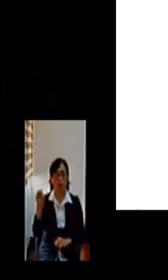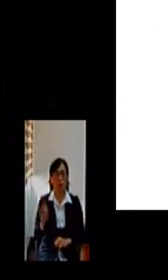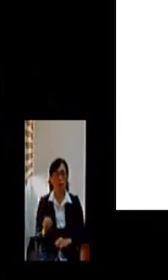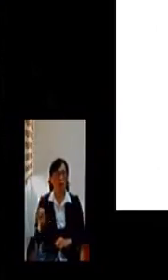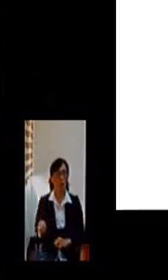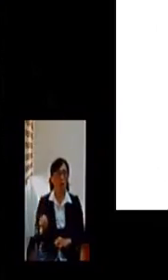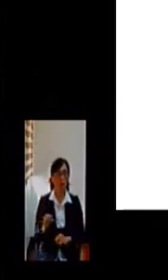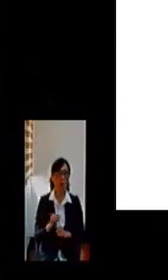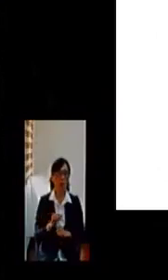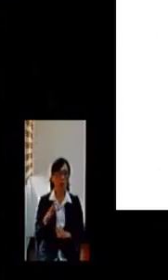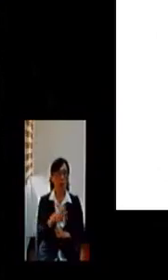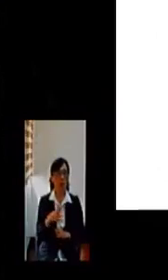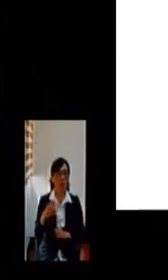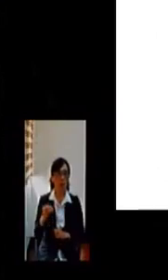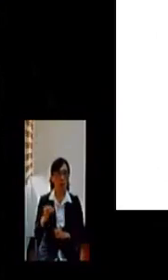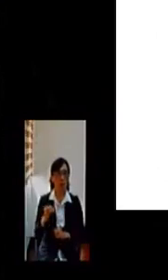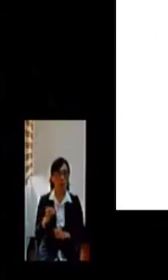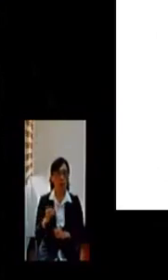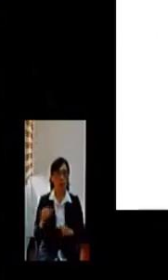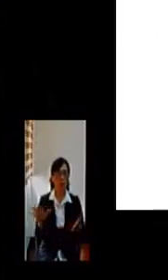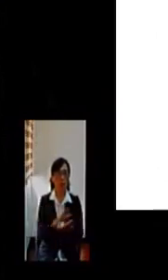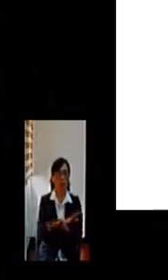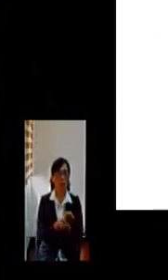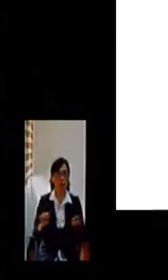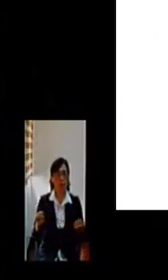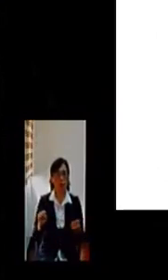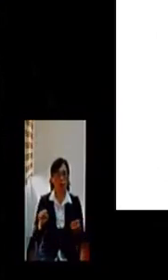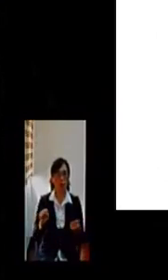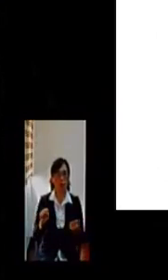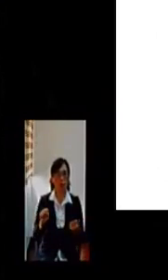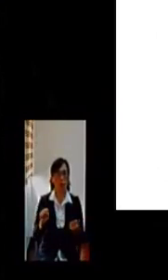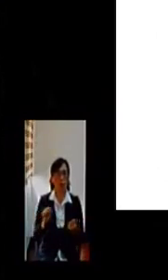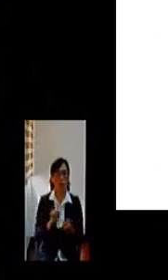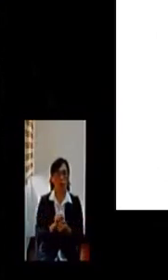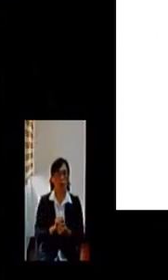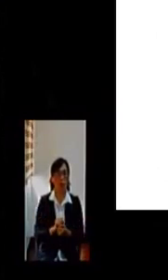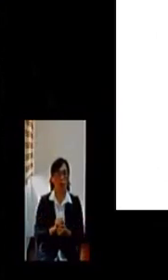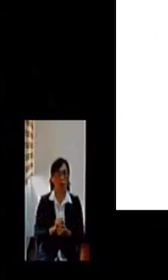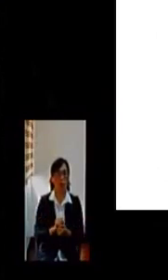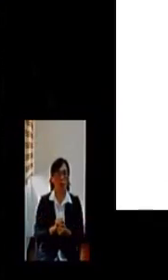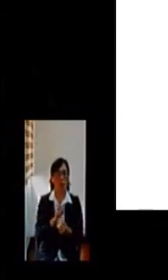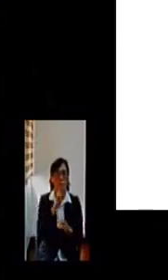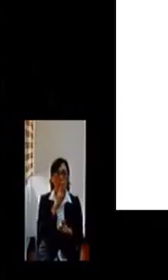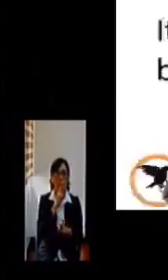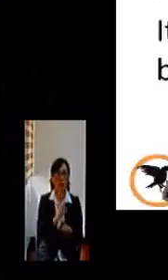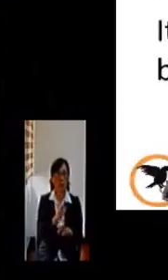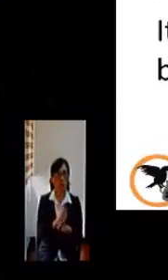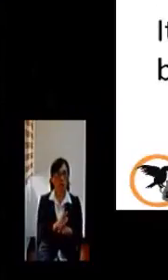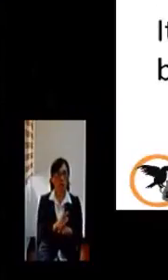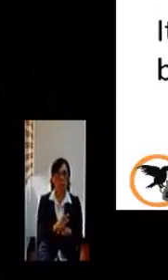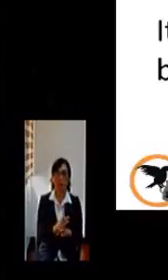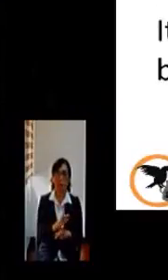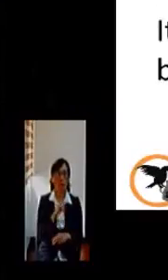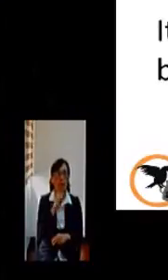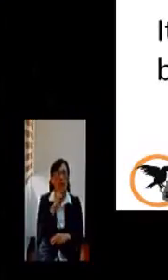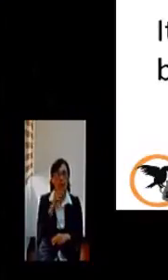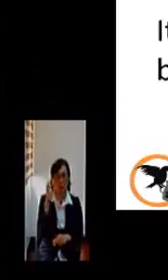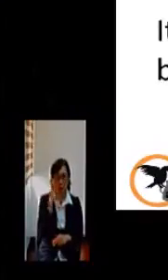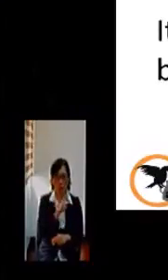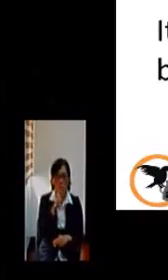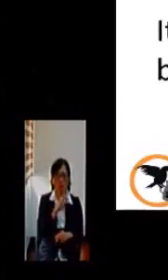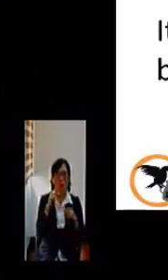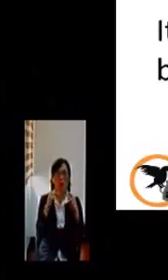And the destruction really is, it's real. It's not fake news.